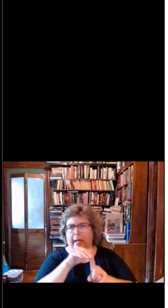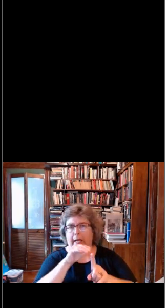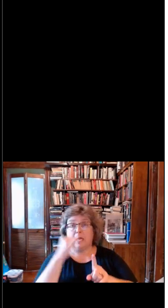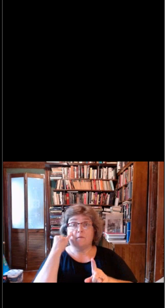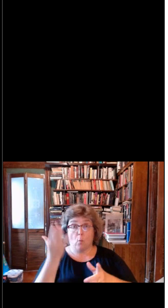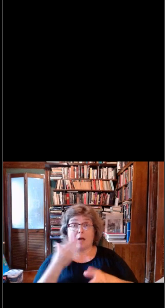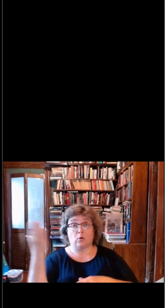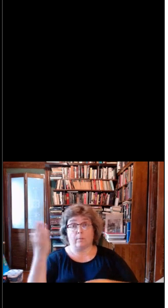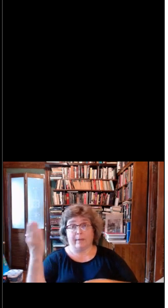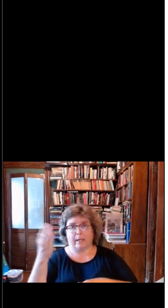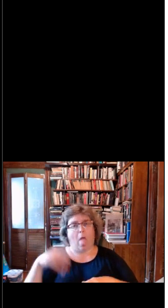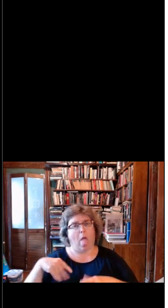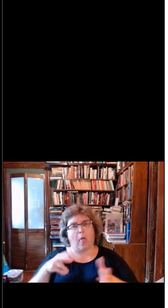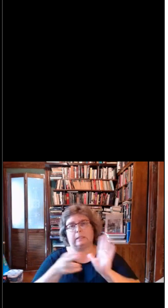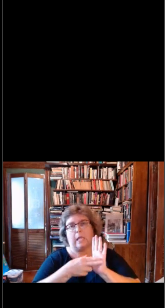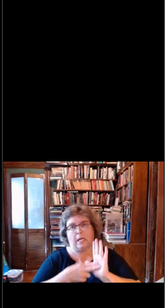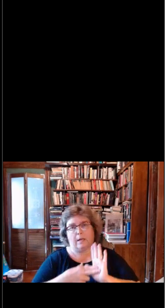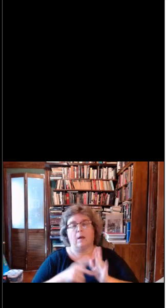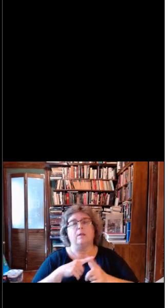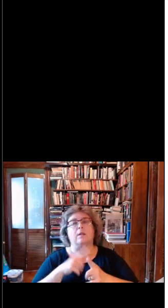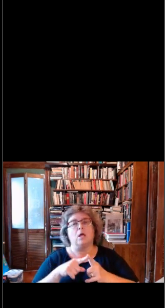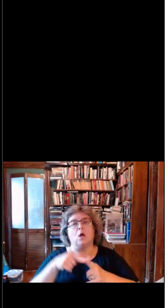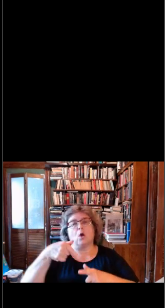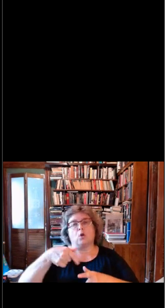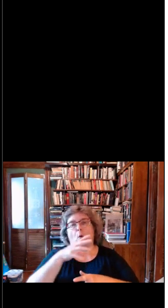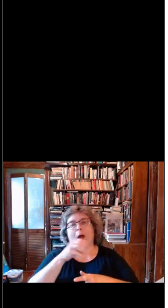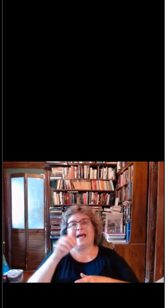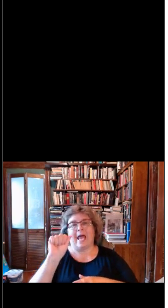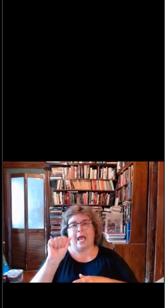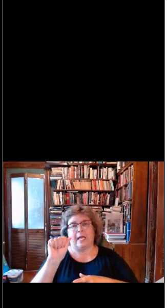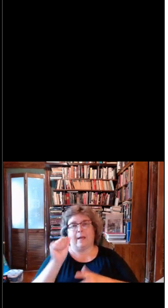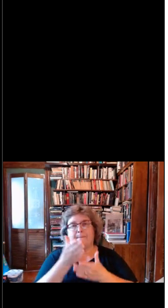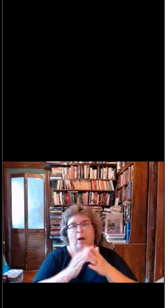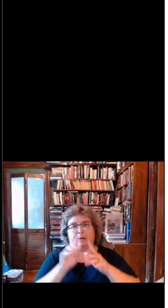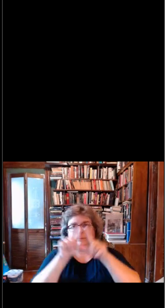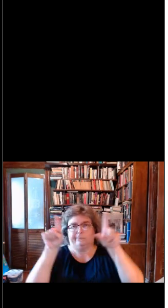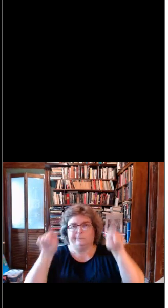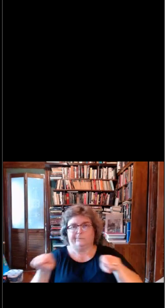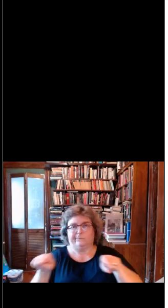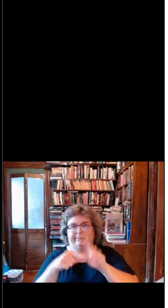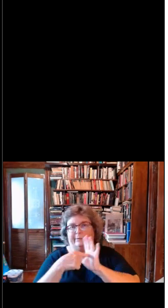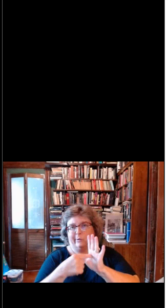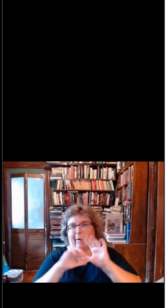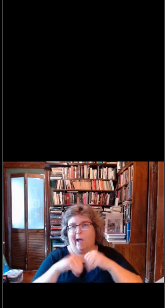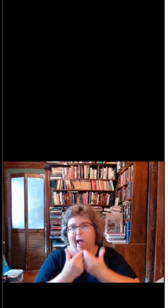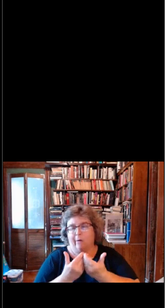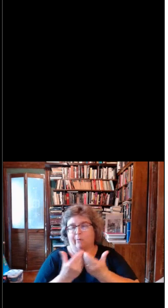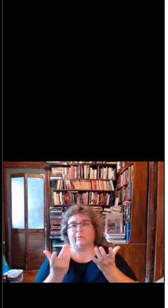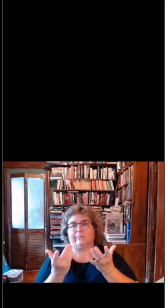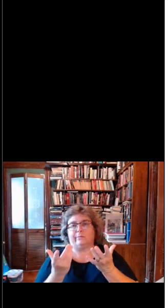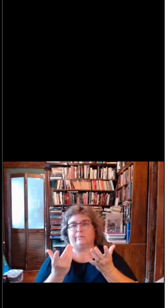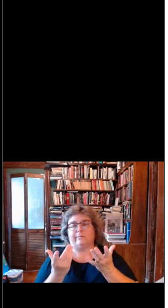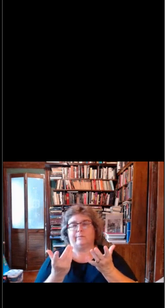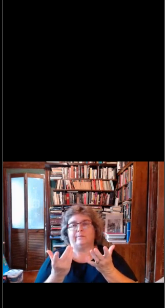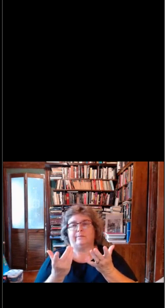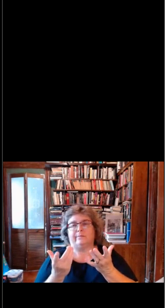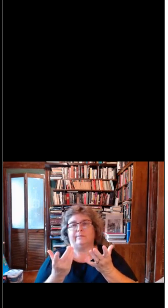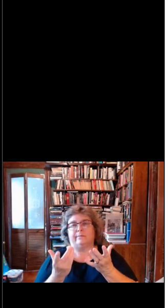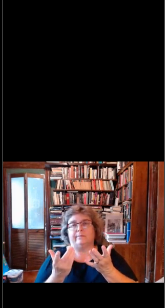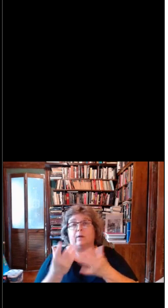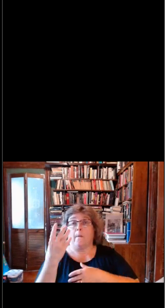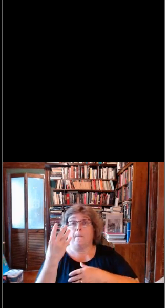but have not yet signed up, please go to the Q&A section. And here's a graphic that shows you just how to mute your